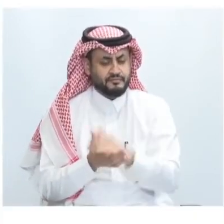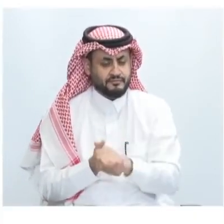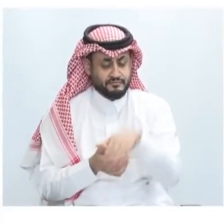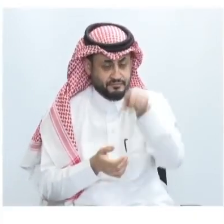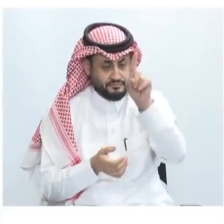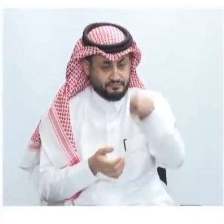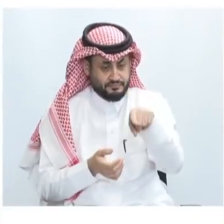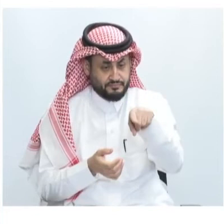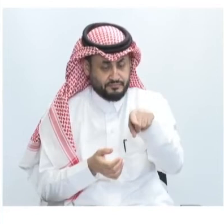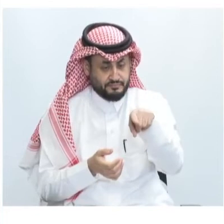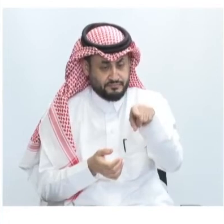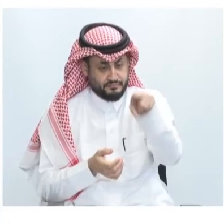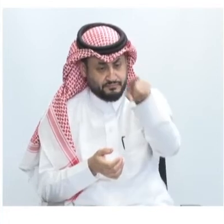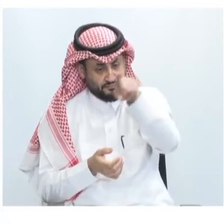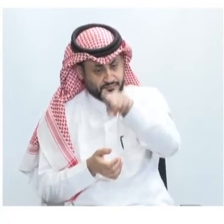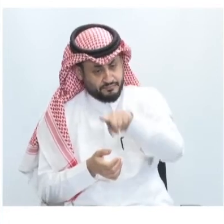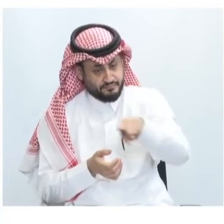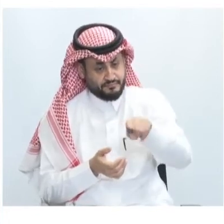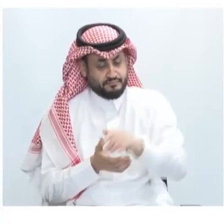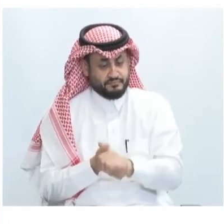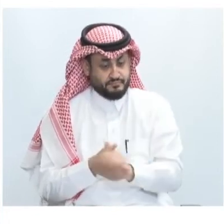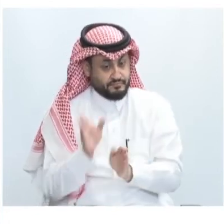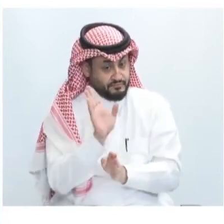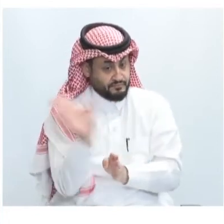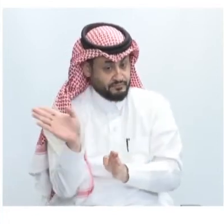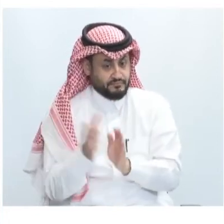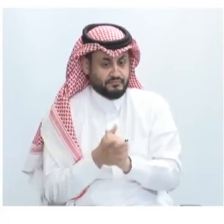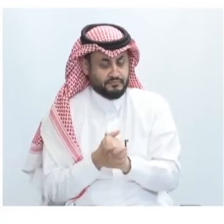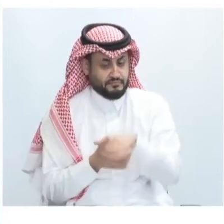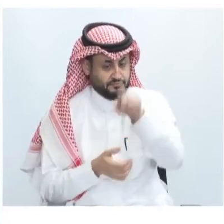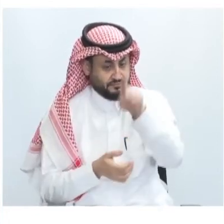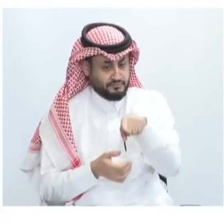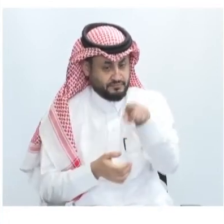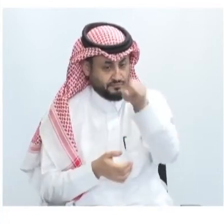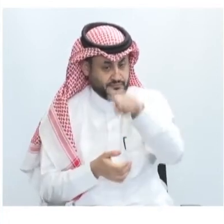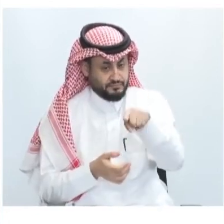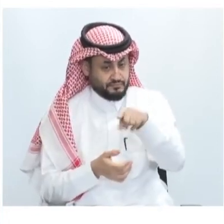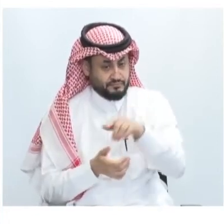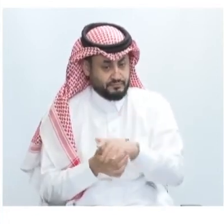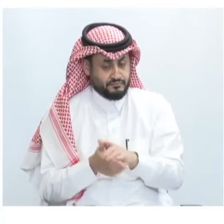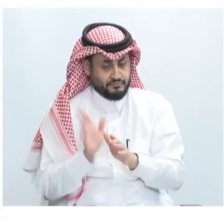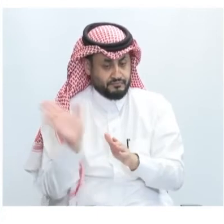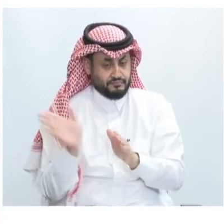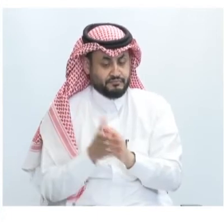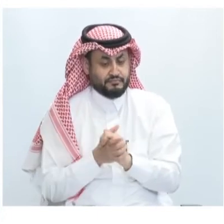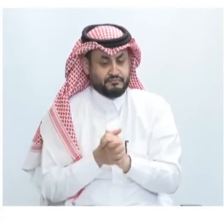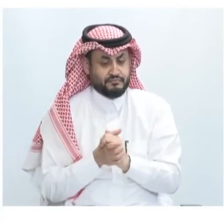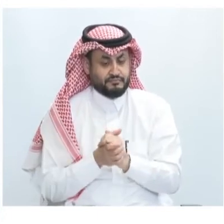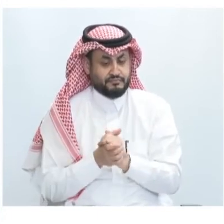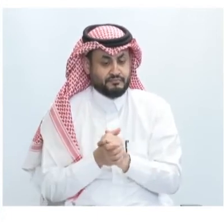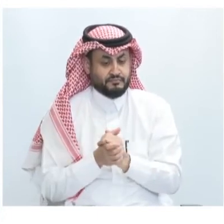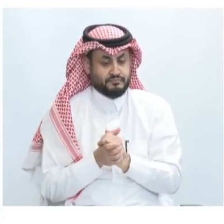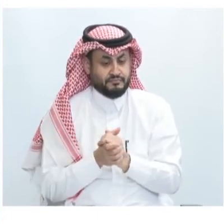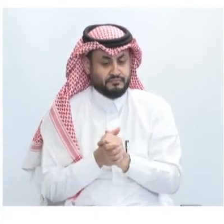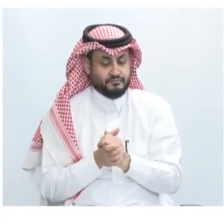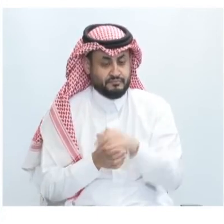From up to down, a line, then half circle, big half circle on the right side. Excellent. So this is